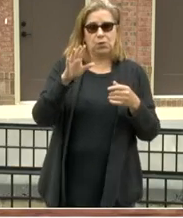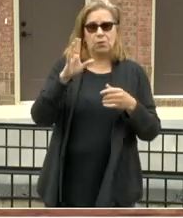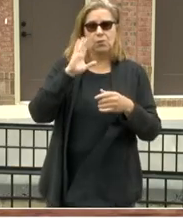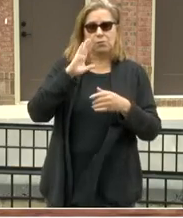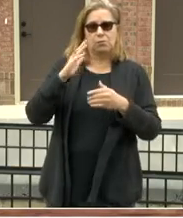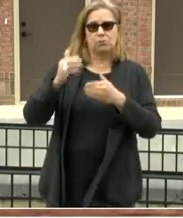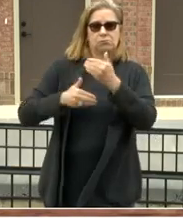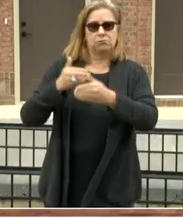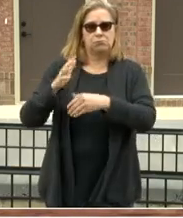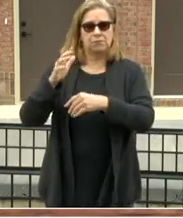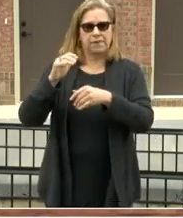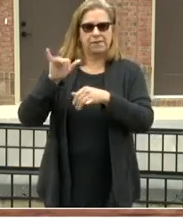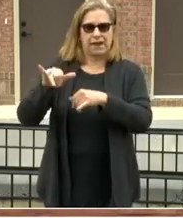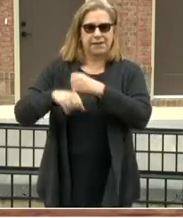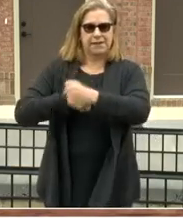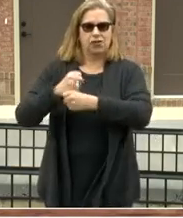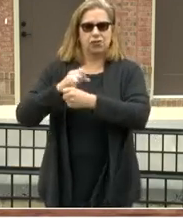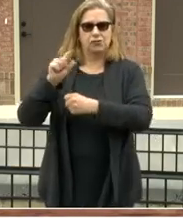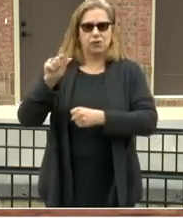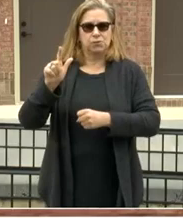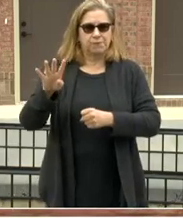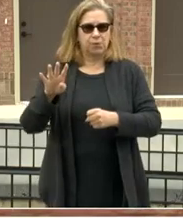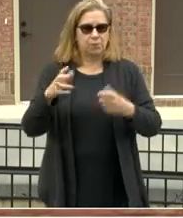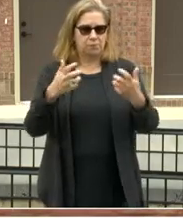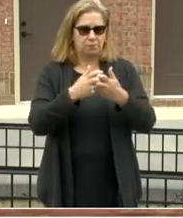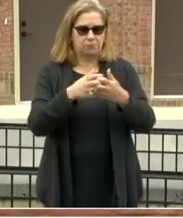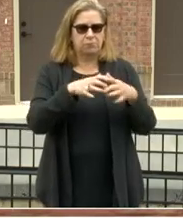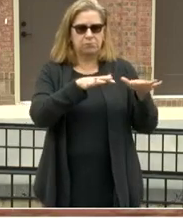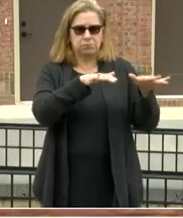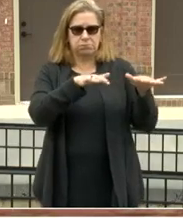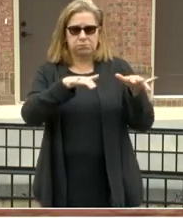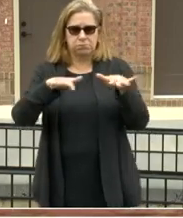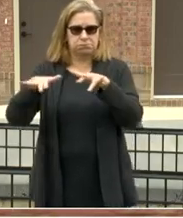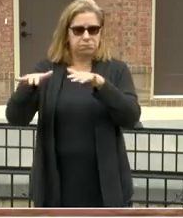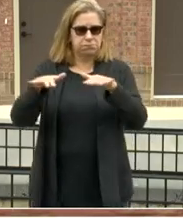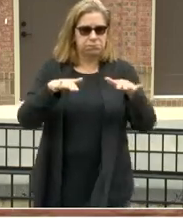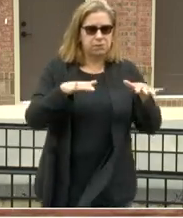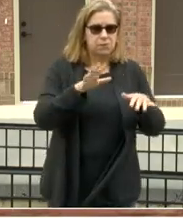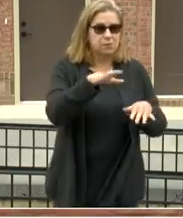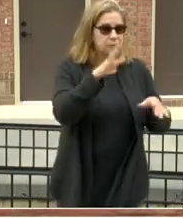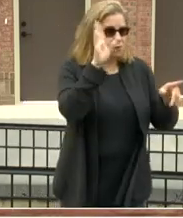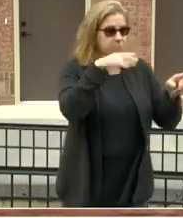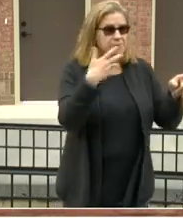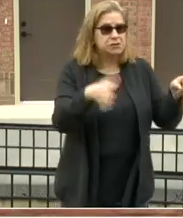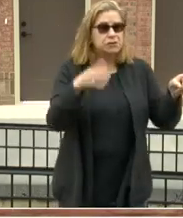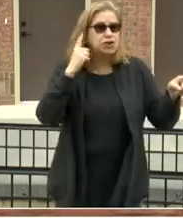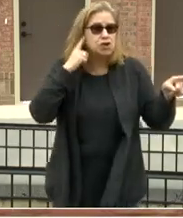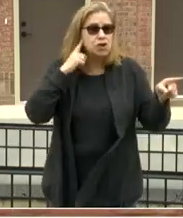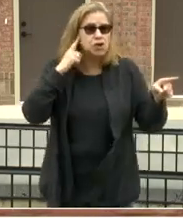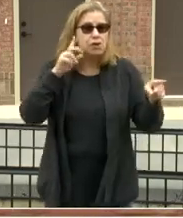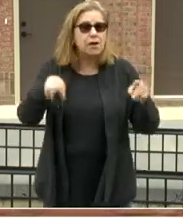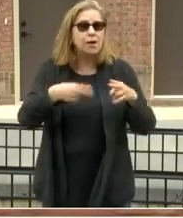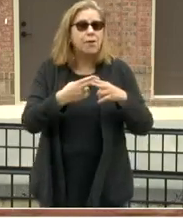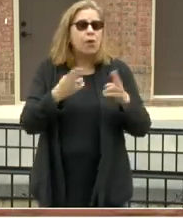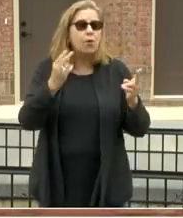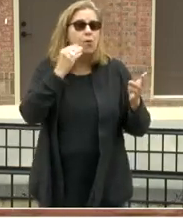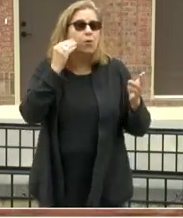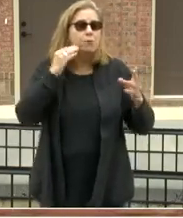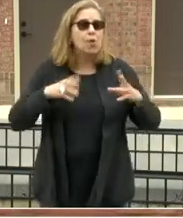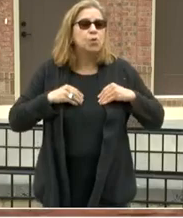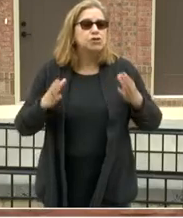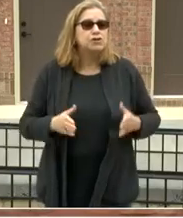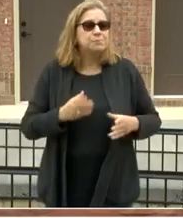So today we're talking about, now many of you have heard me talk about home ownership. We have made it